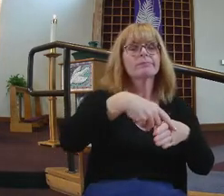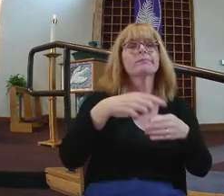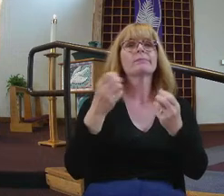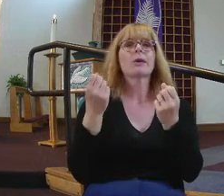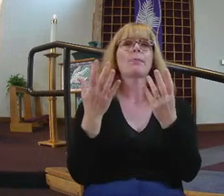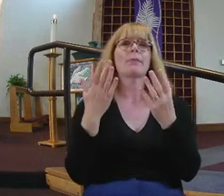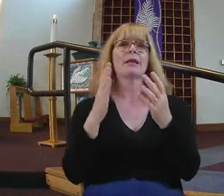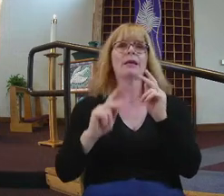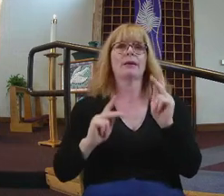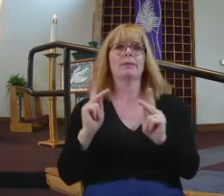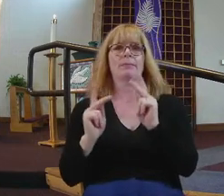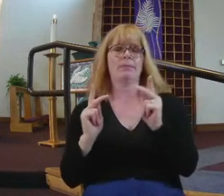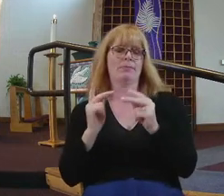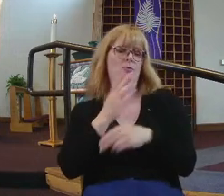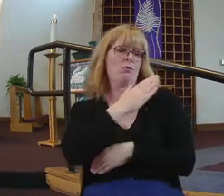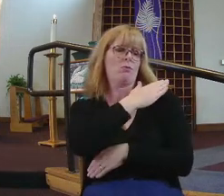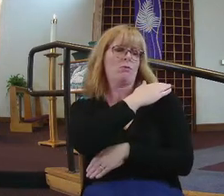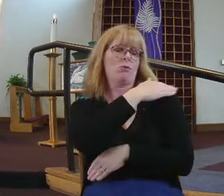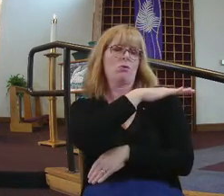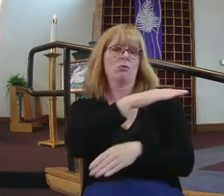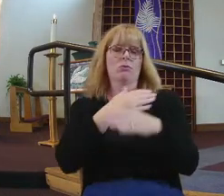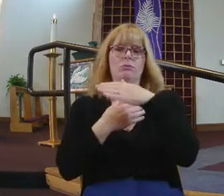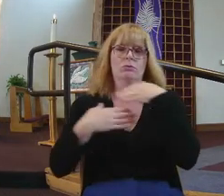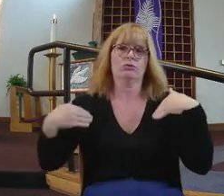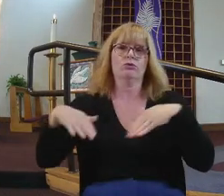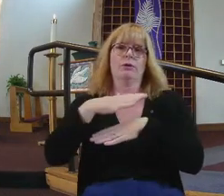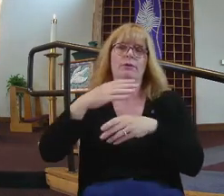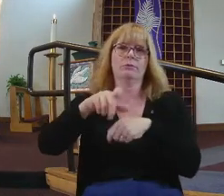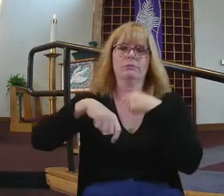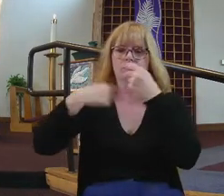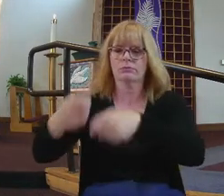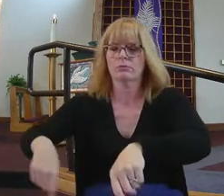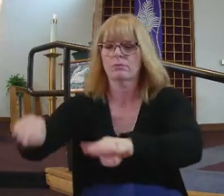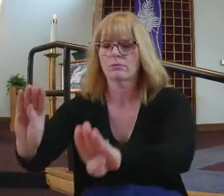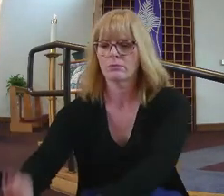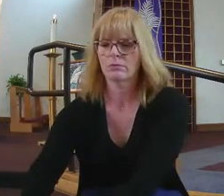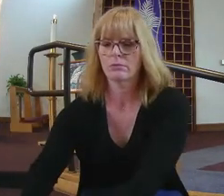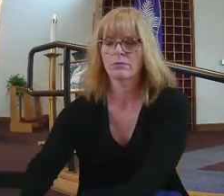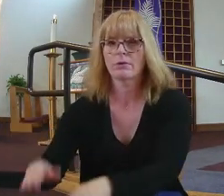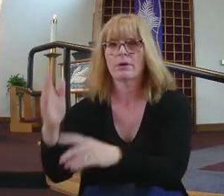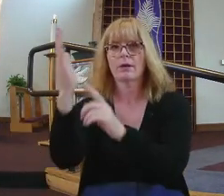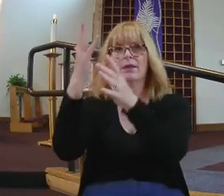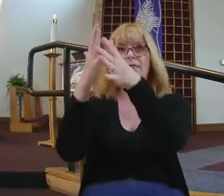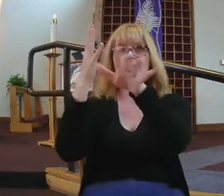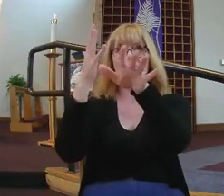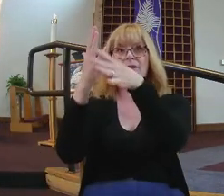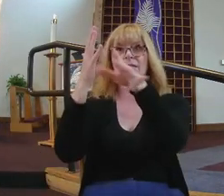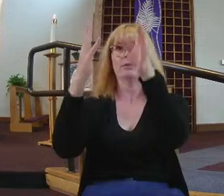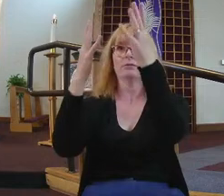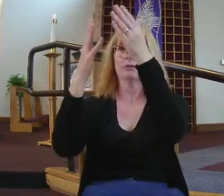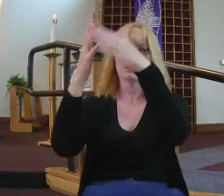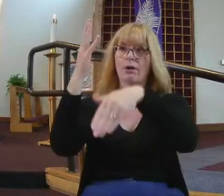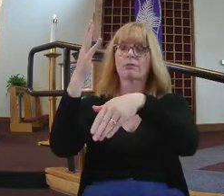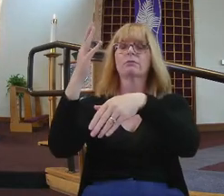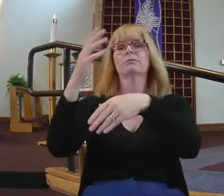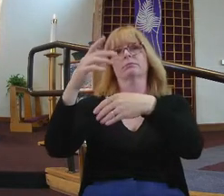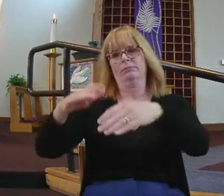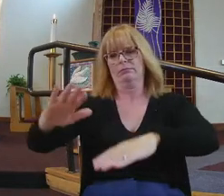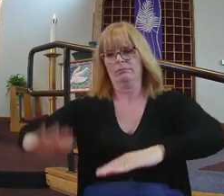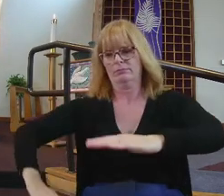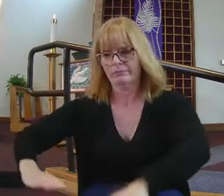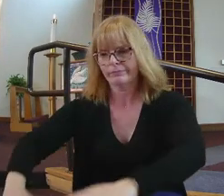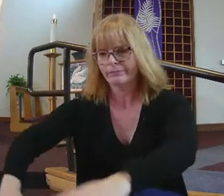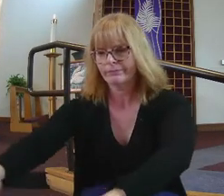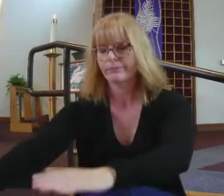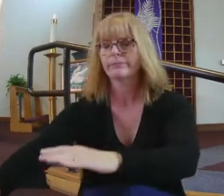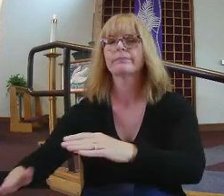the road, and others spread leafy branches that they had cut in the fields. Then those who went ahead and those who followed were shouting,